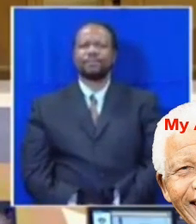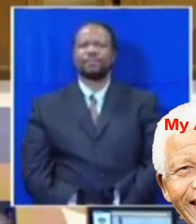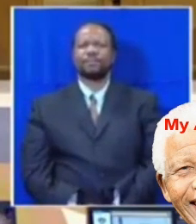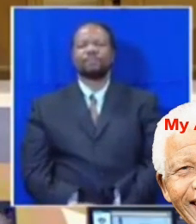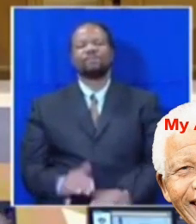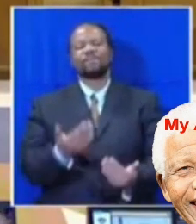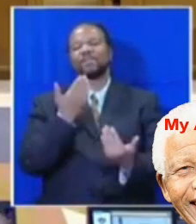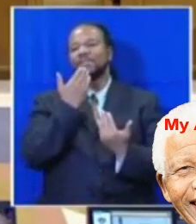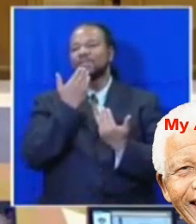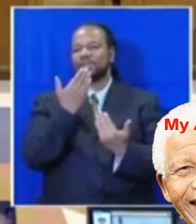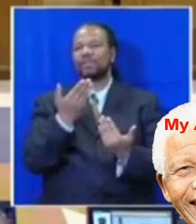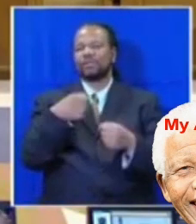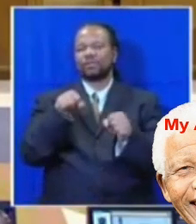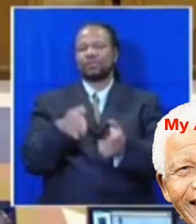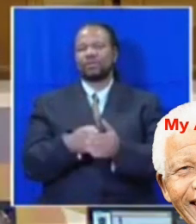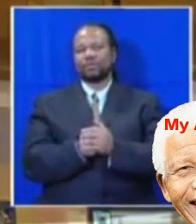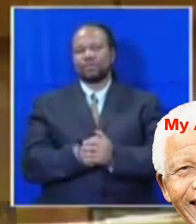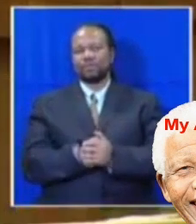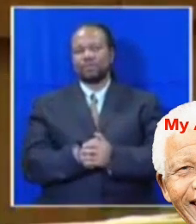Thank you, House Chair.